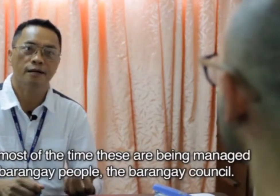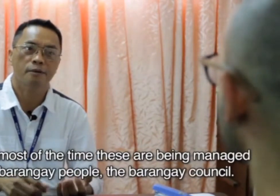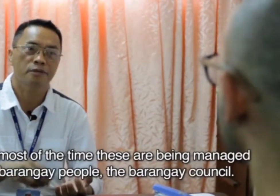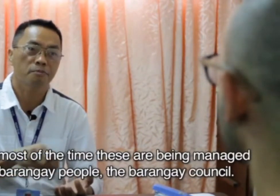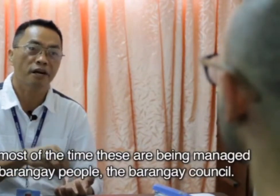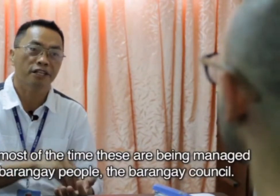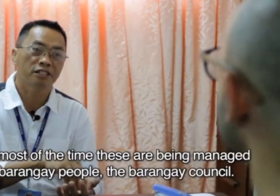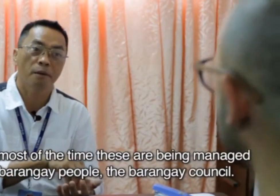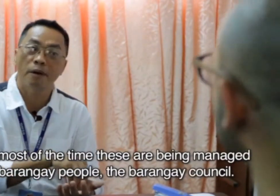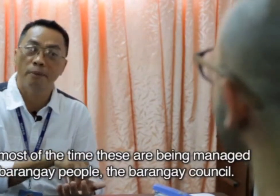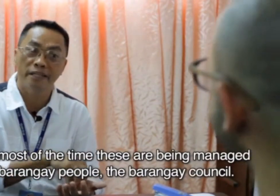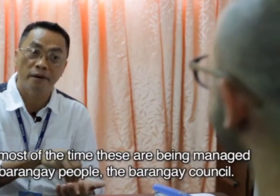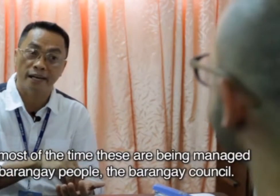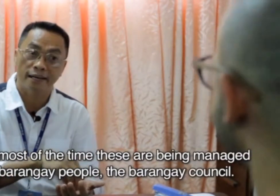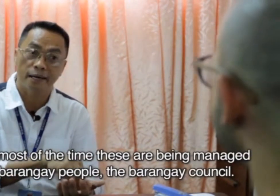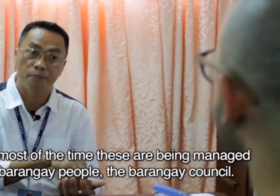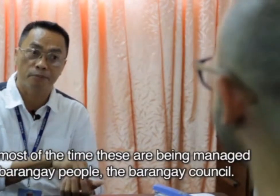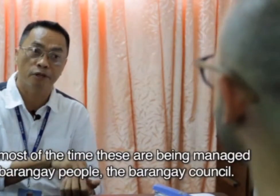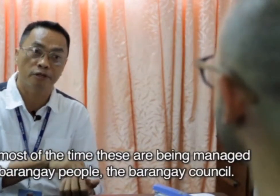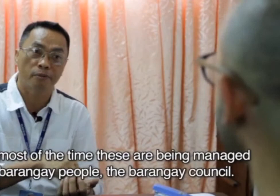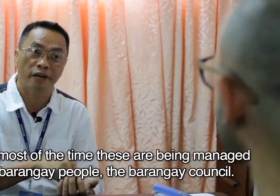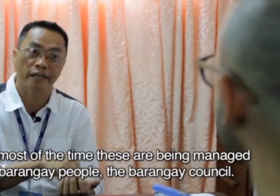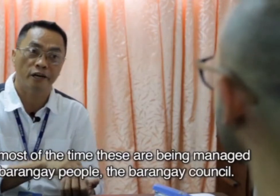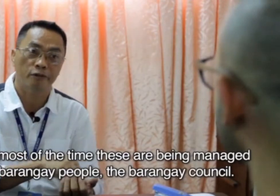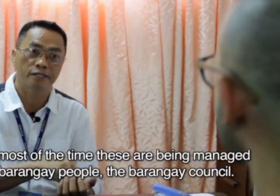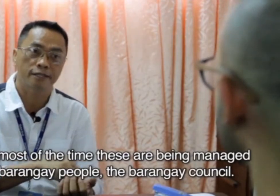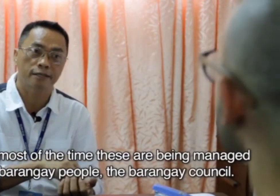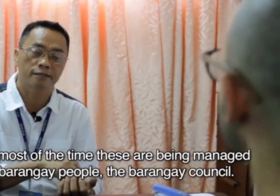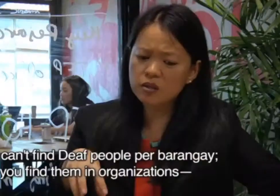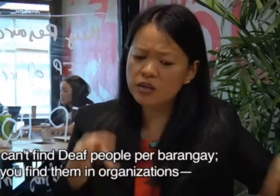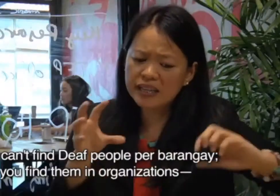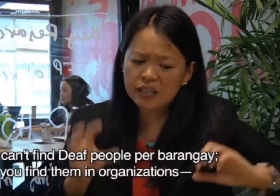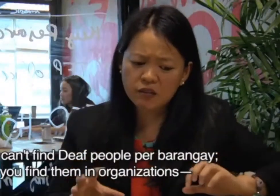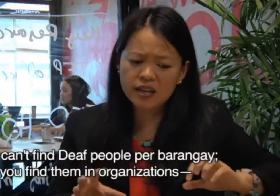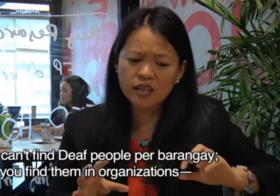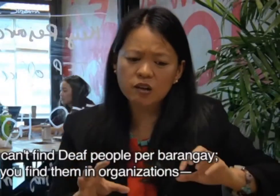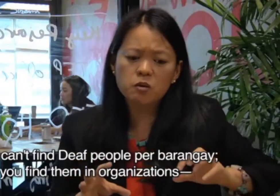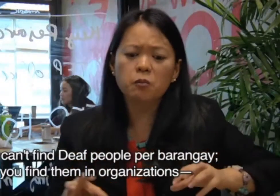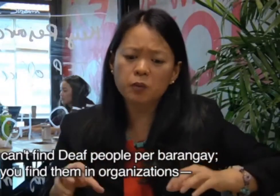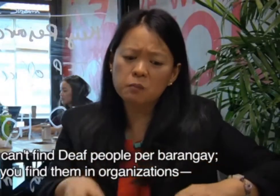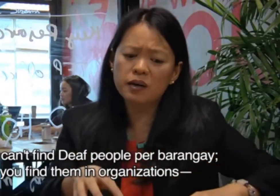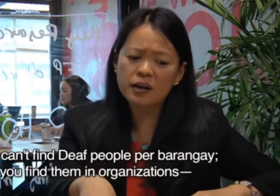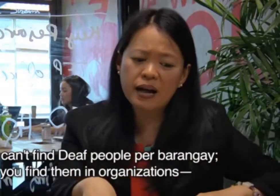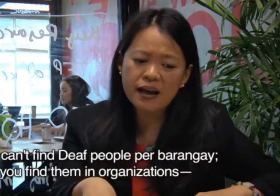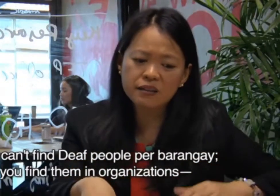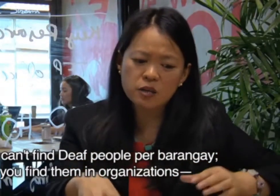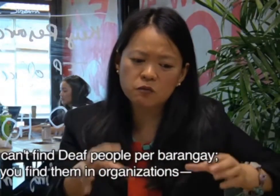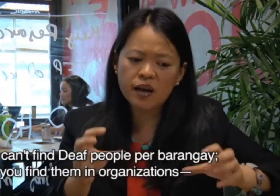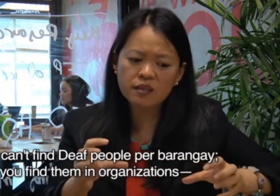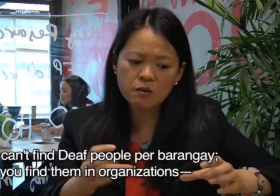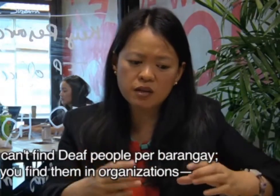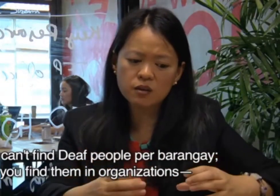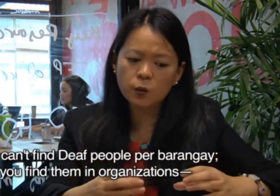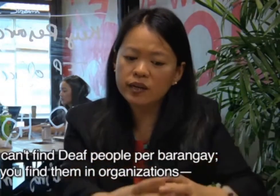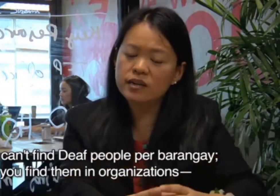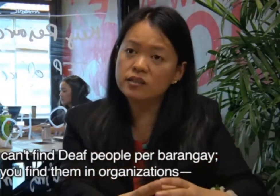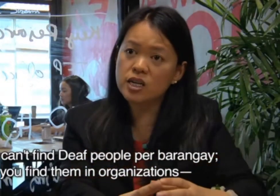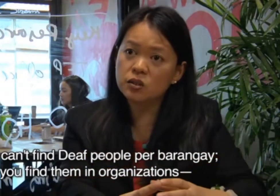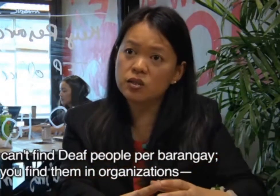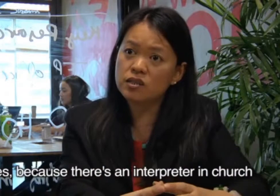these are being managed by the barangay people, the barangay council. You can't find deaf people per barangay. You find them